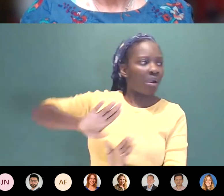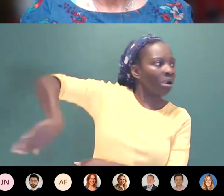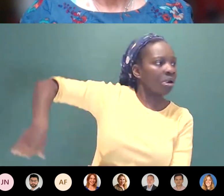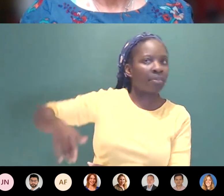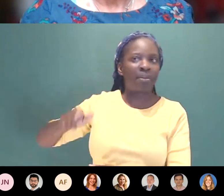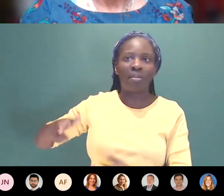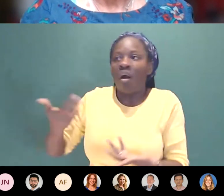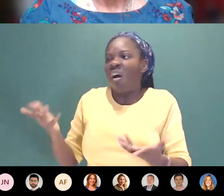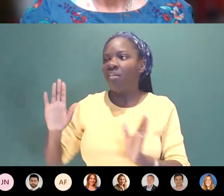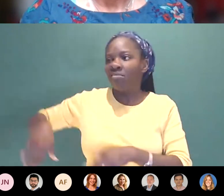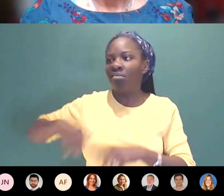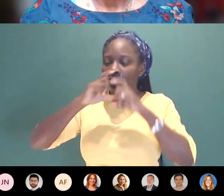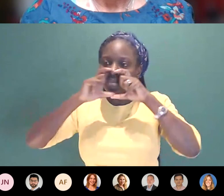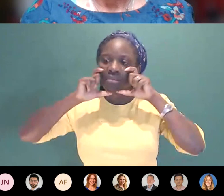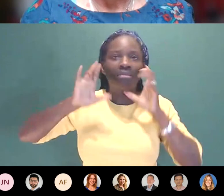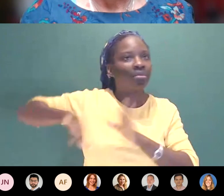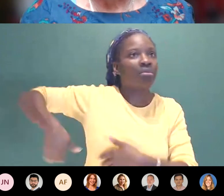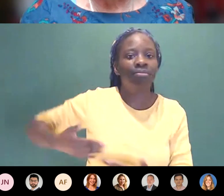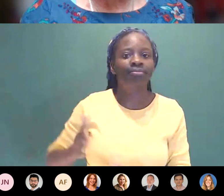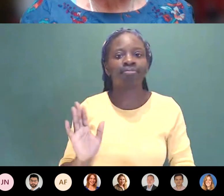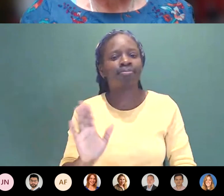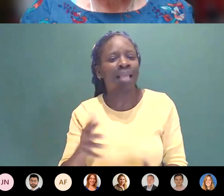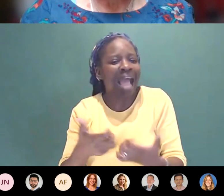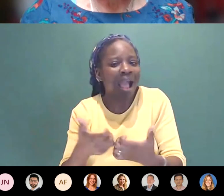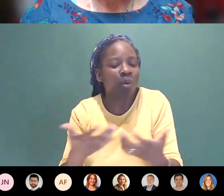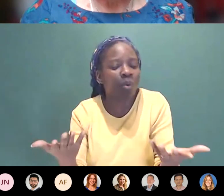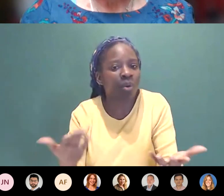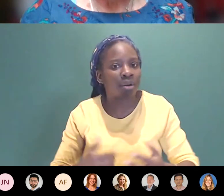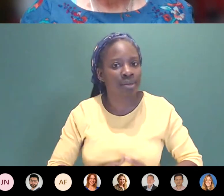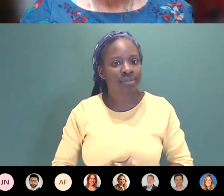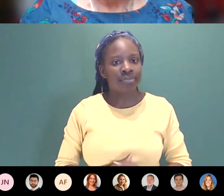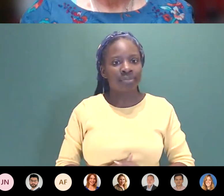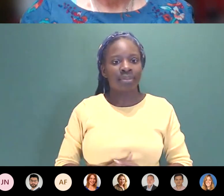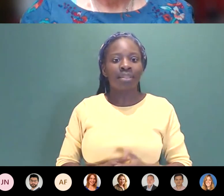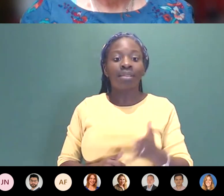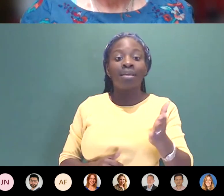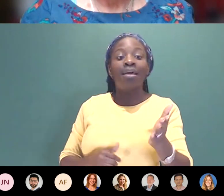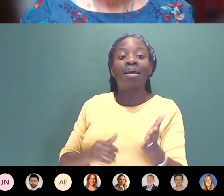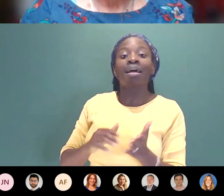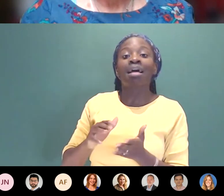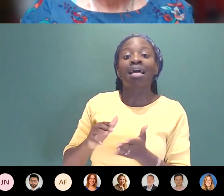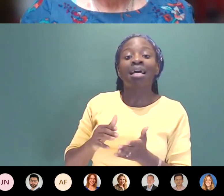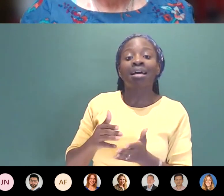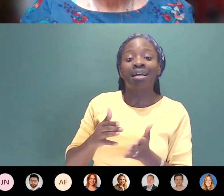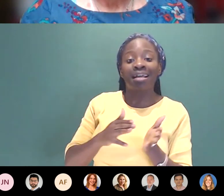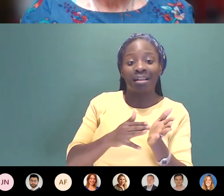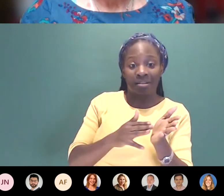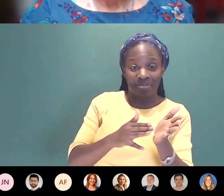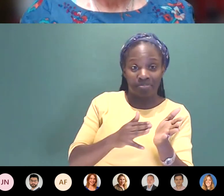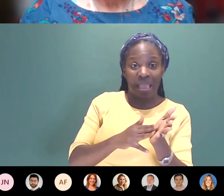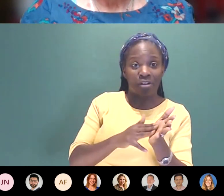a pandemic? Thank you very much. Okay, over to you, Tim, I think, for that one.